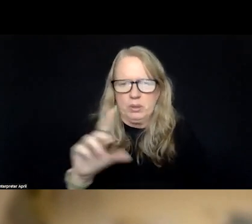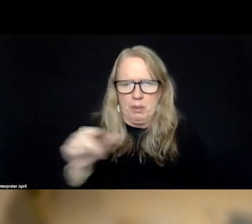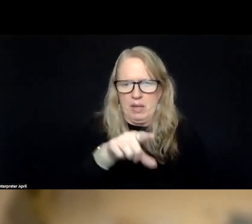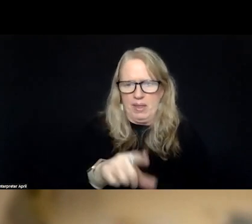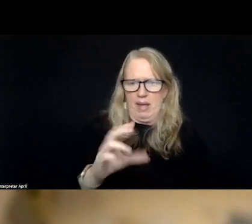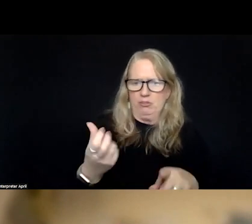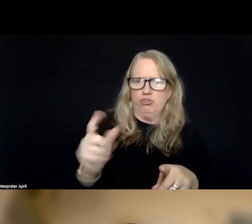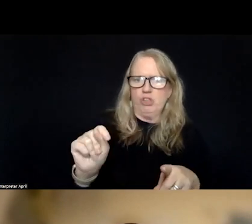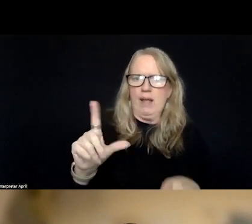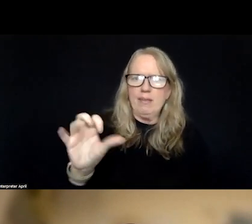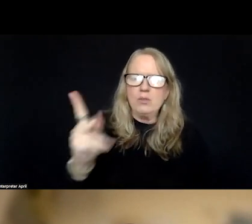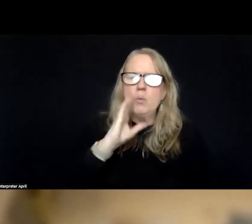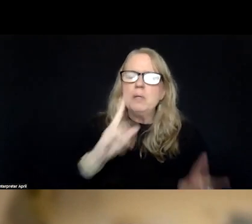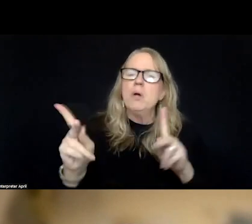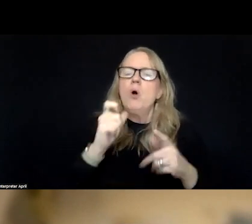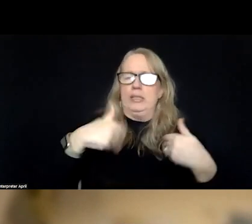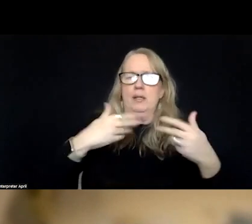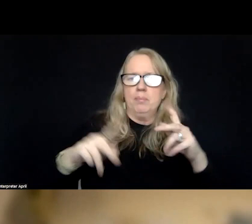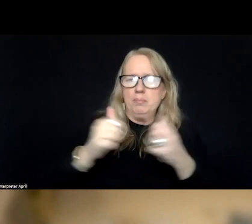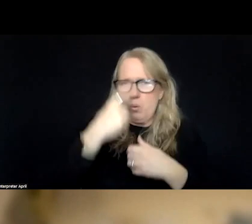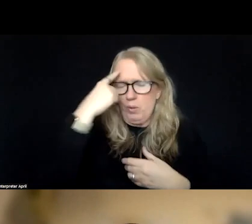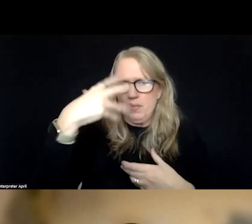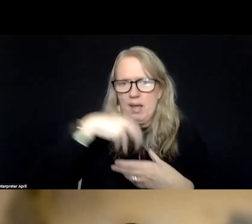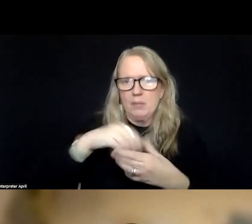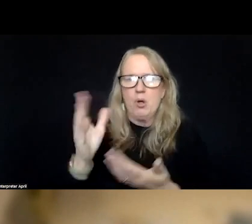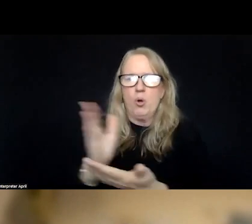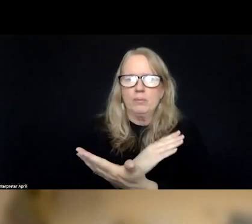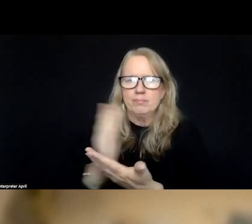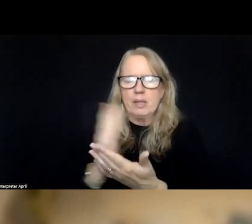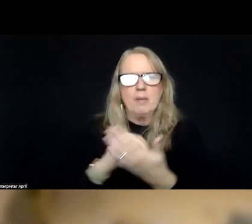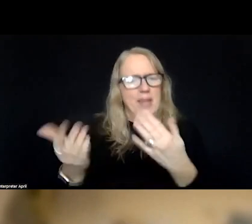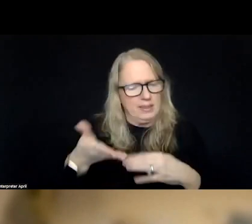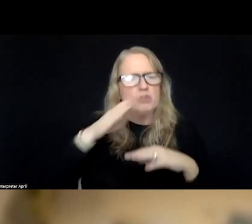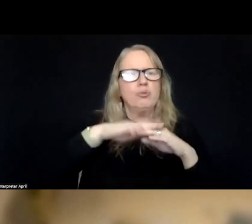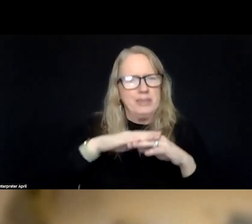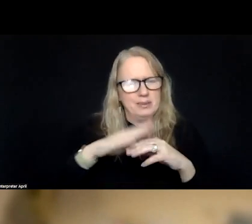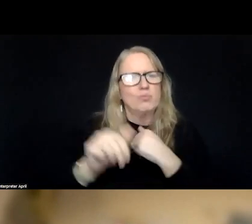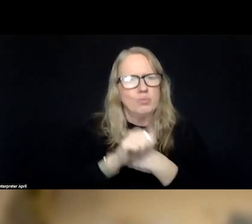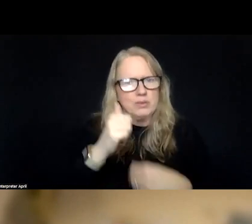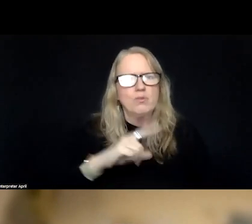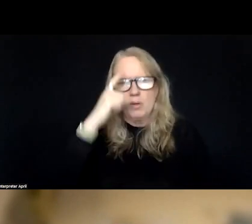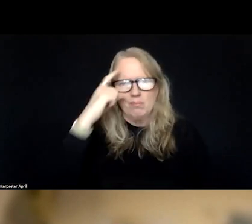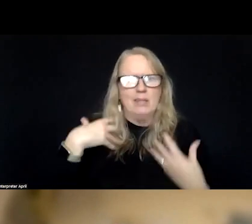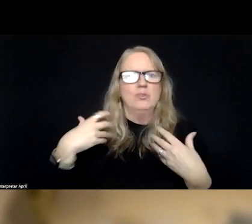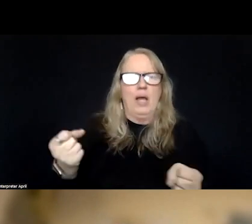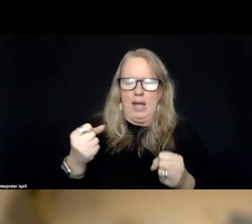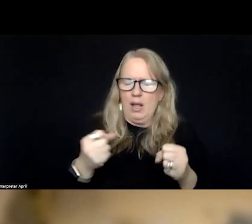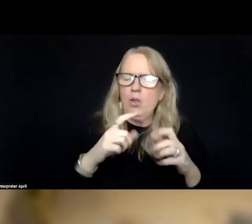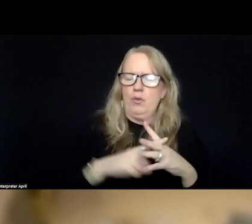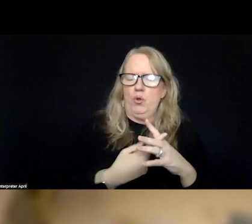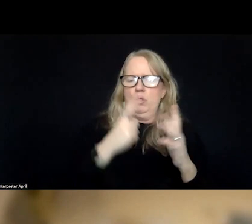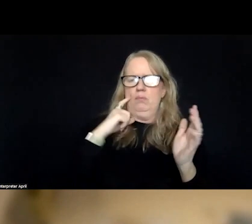highlights how young people with autism spectrum disorder are at increased risk for mental health crises, and acknowledges that early